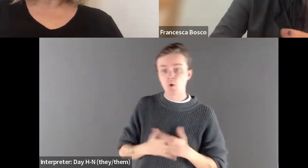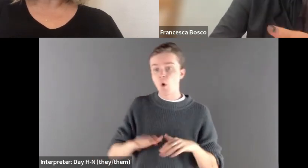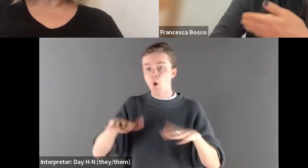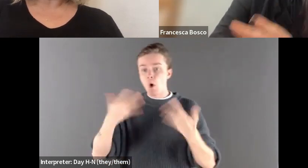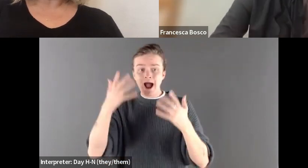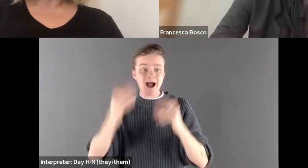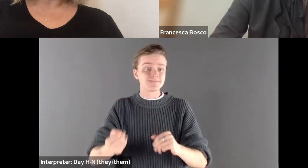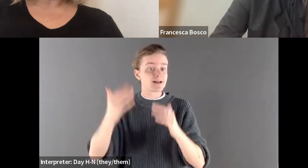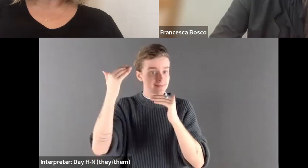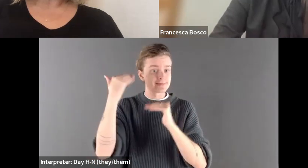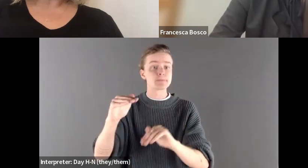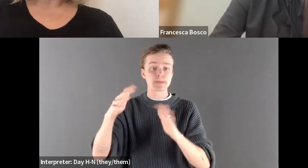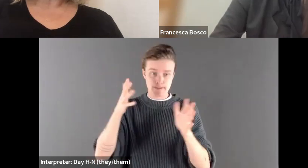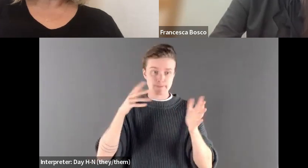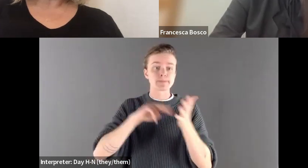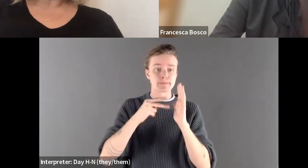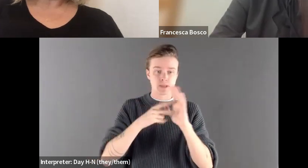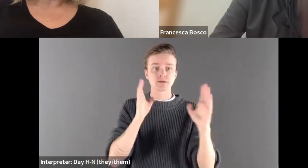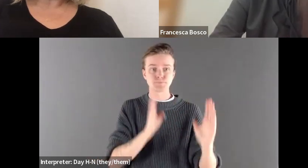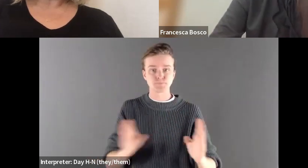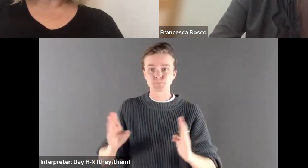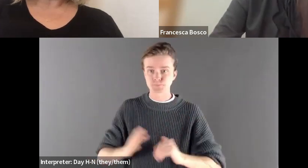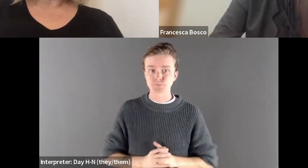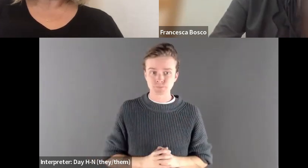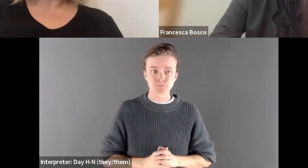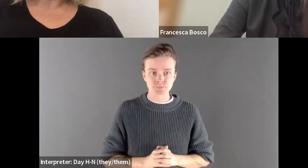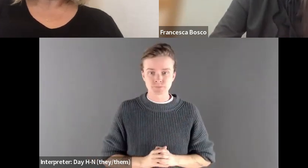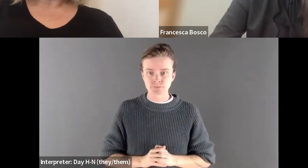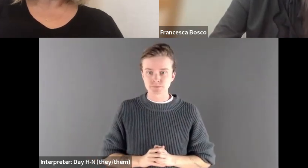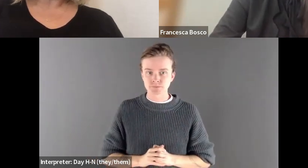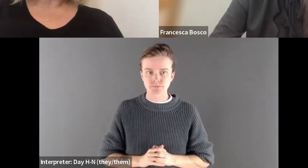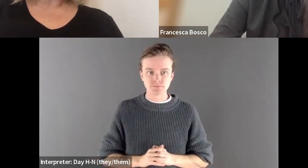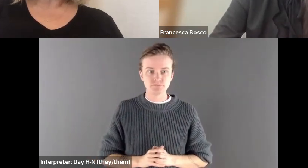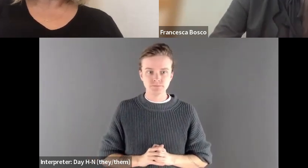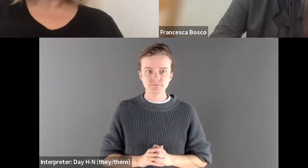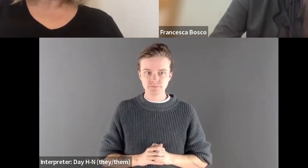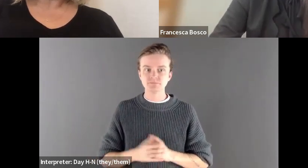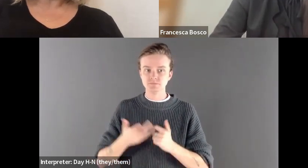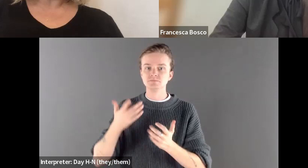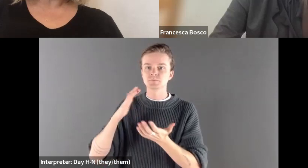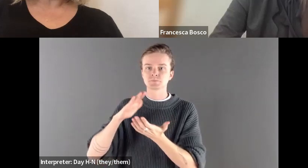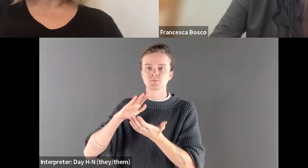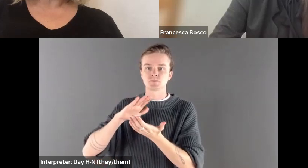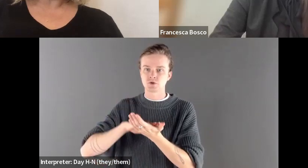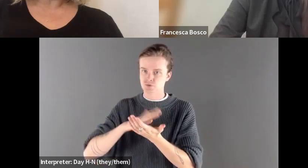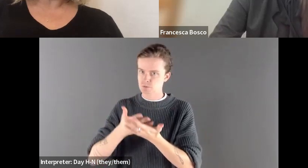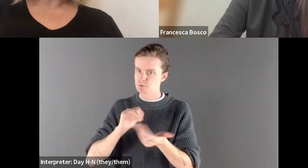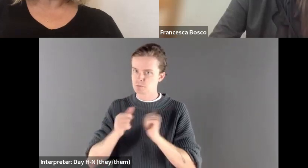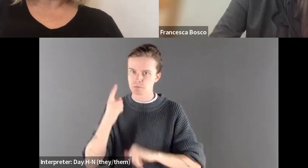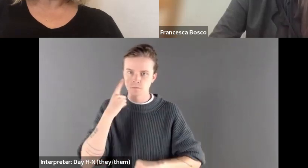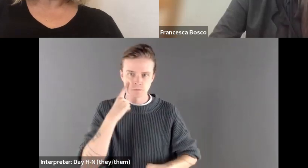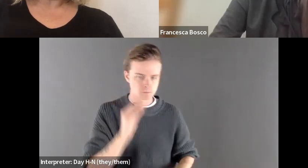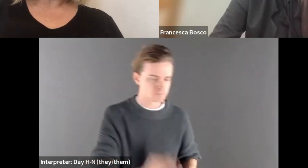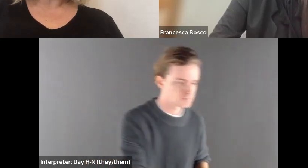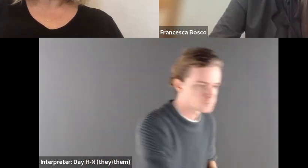always reviewed and updated. Challenges in terms of financial and human resources are definitely one of the main kind